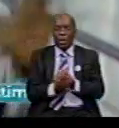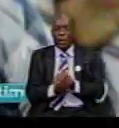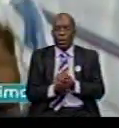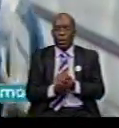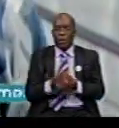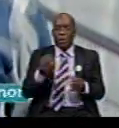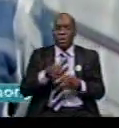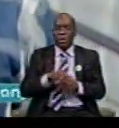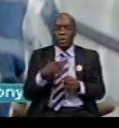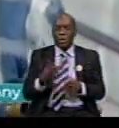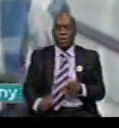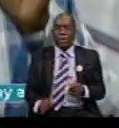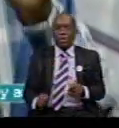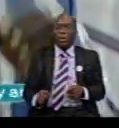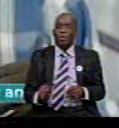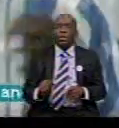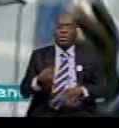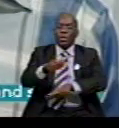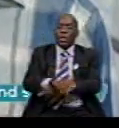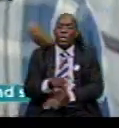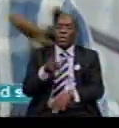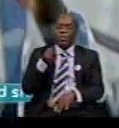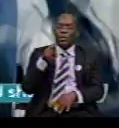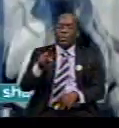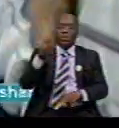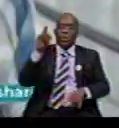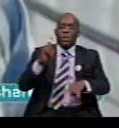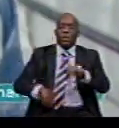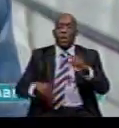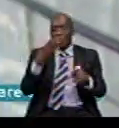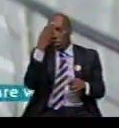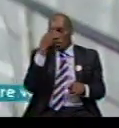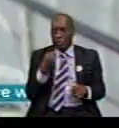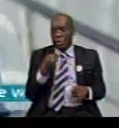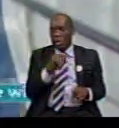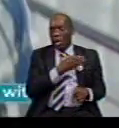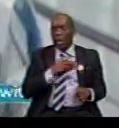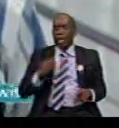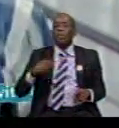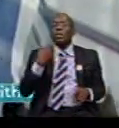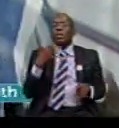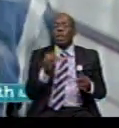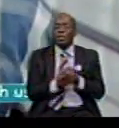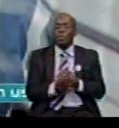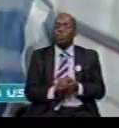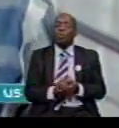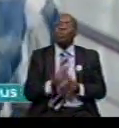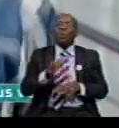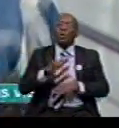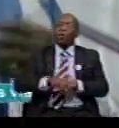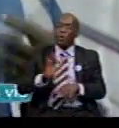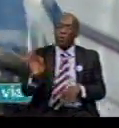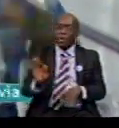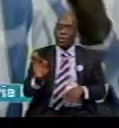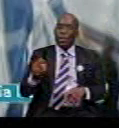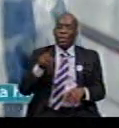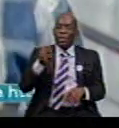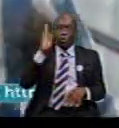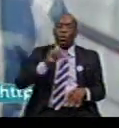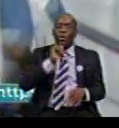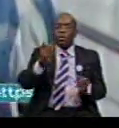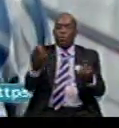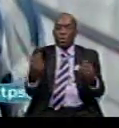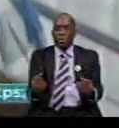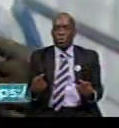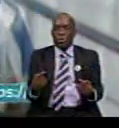I couldn't sleep. And I told my people, I said, I will not come on that day, but our leader said, I should just